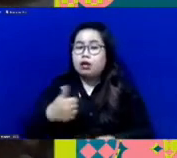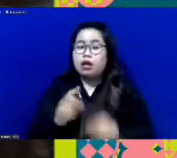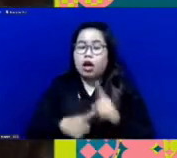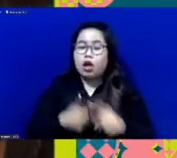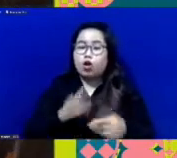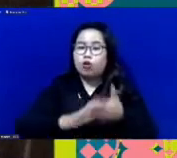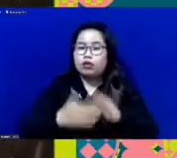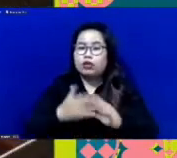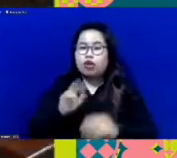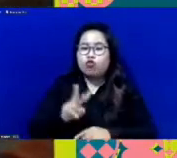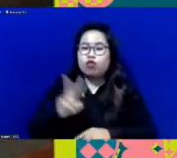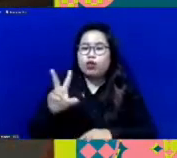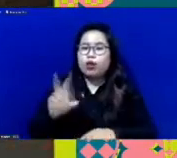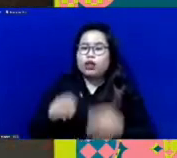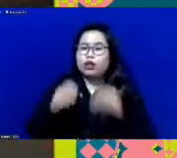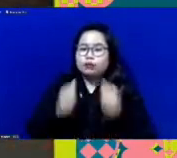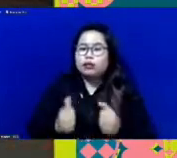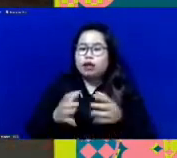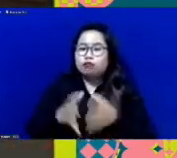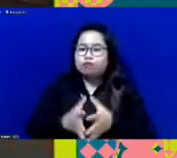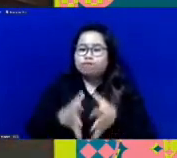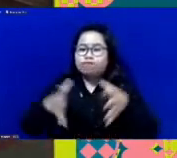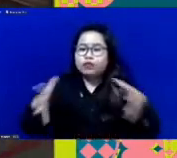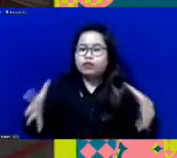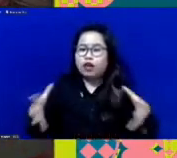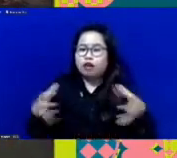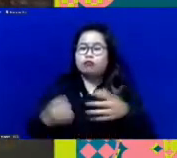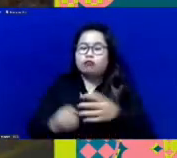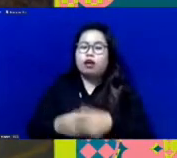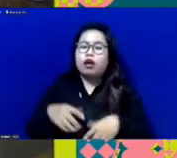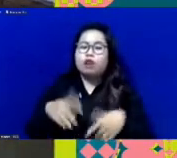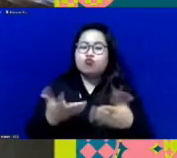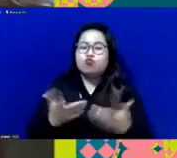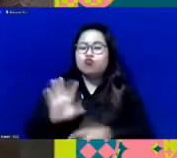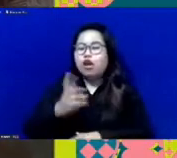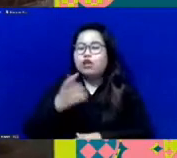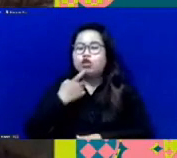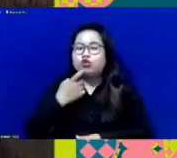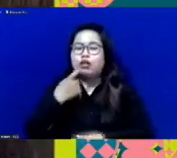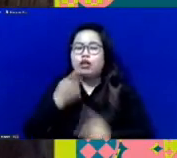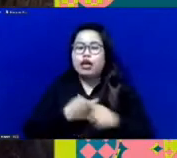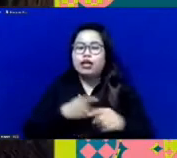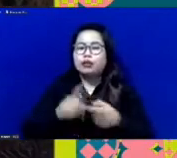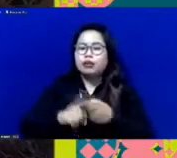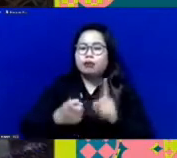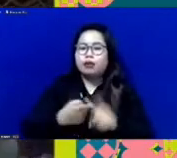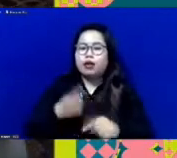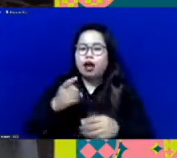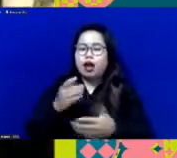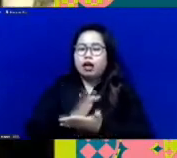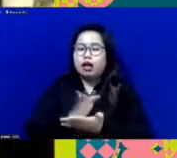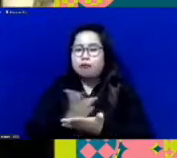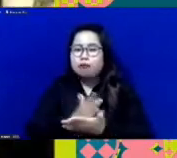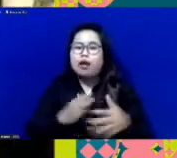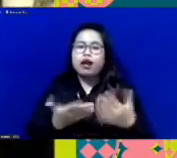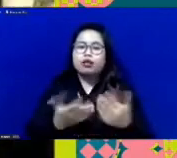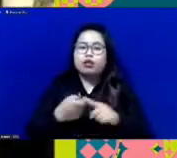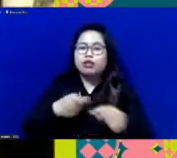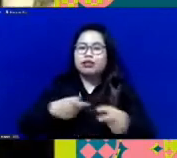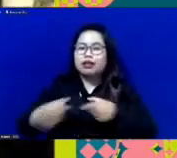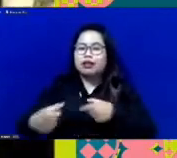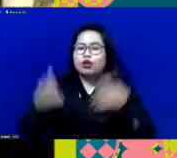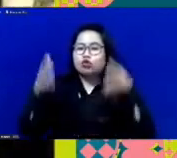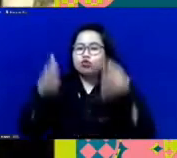only by people in the academia or people who are part of specific domain or specific sector or specific